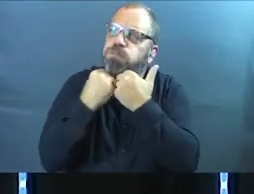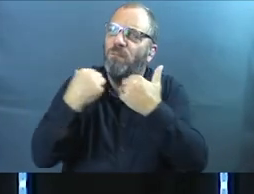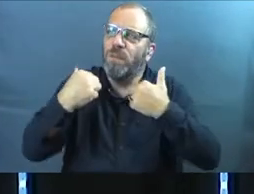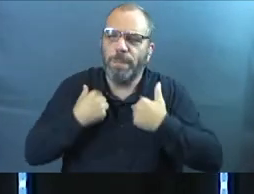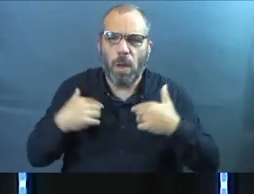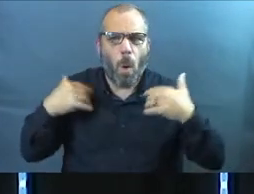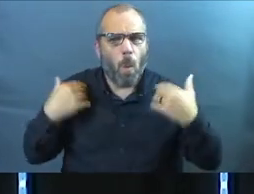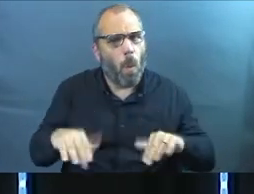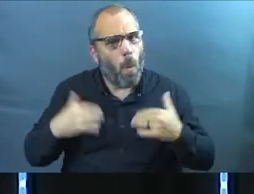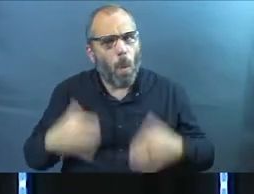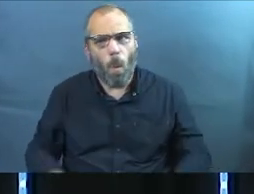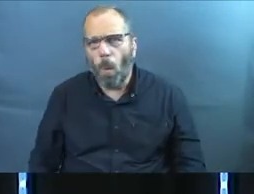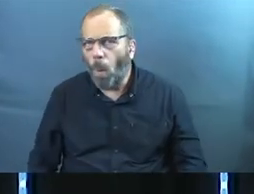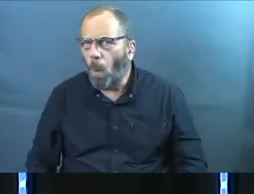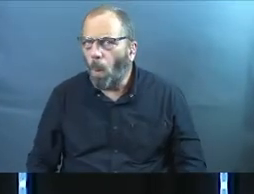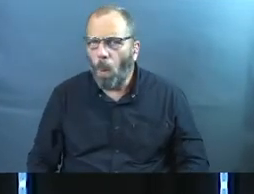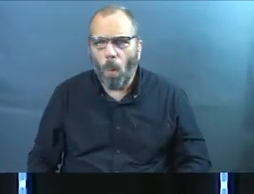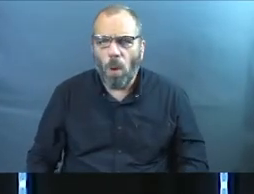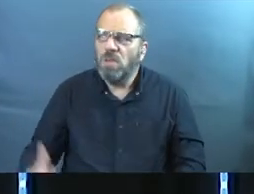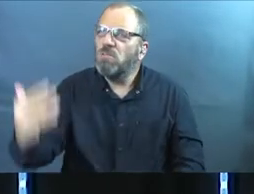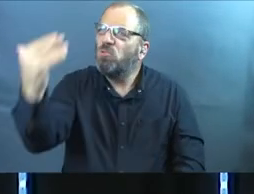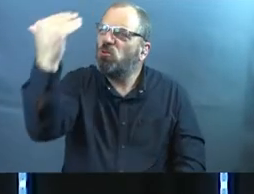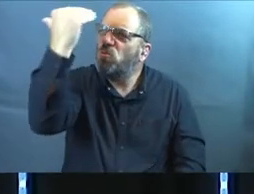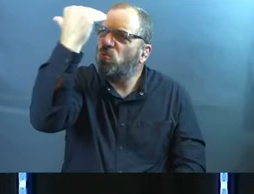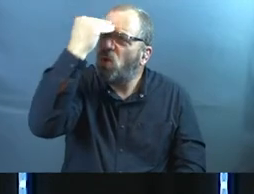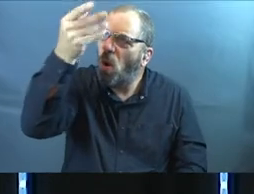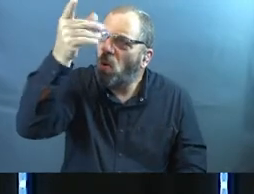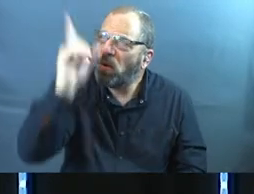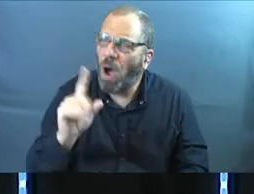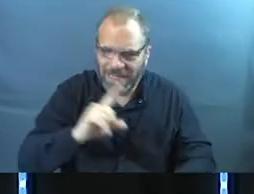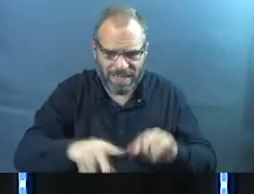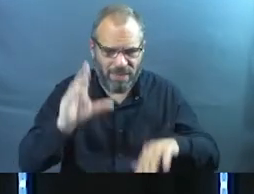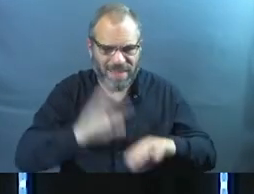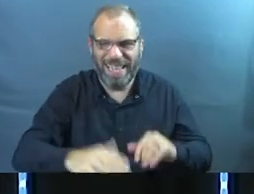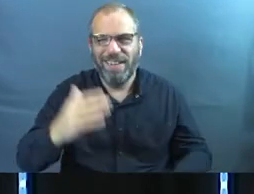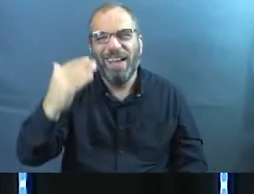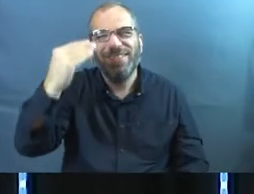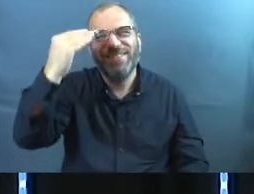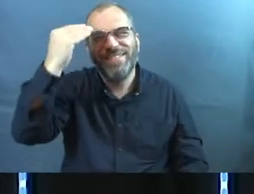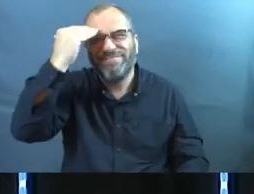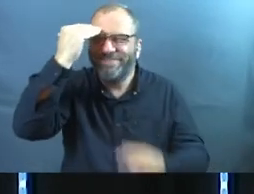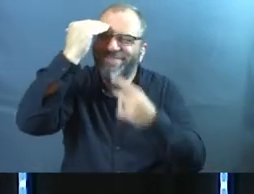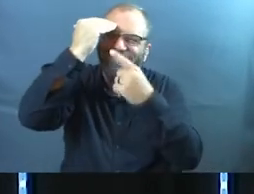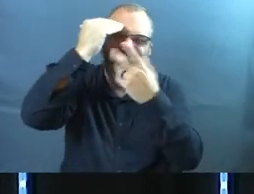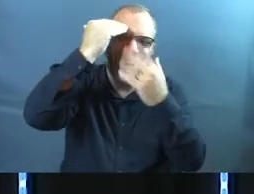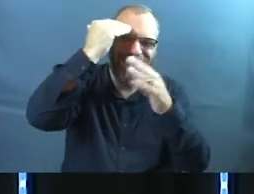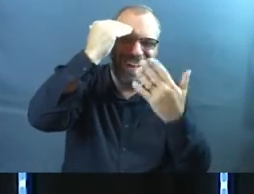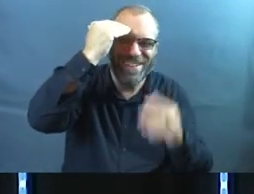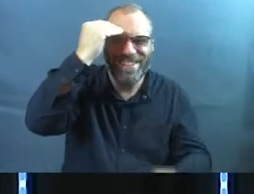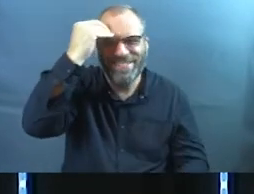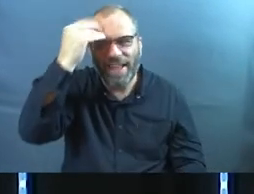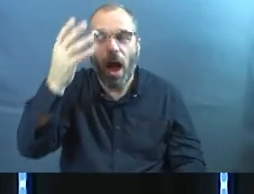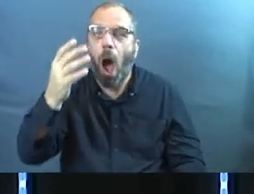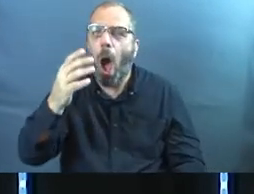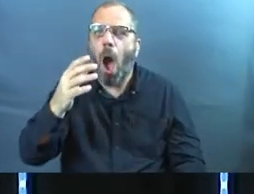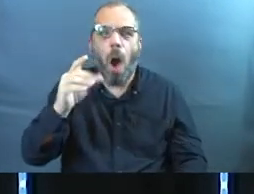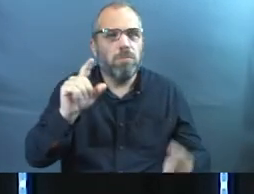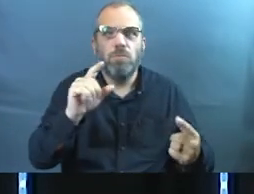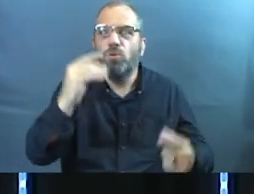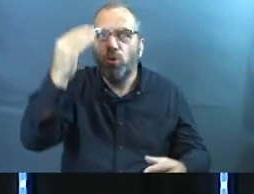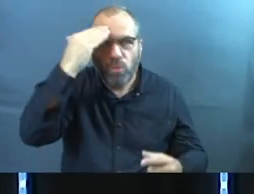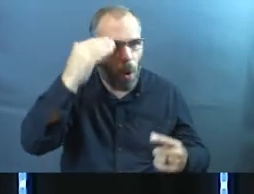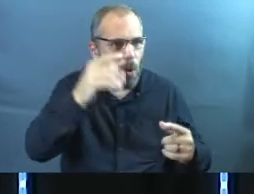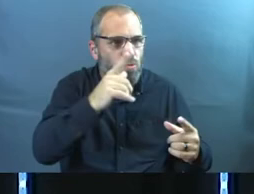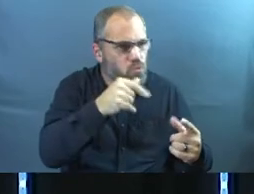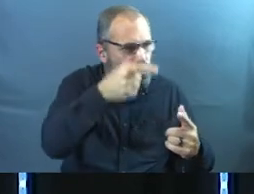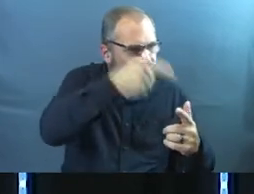for me. To know God is different than to know about God. There's a lot of people you know